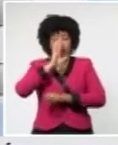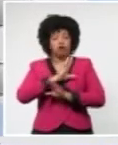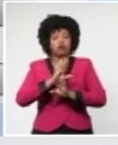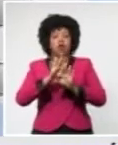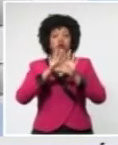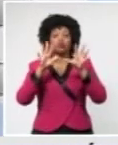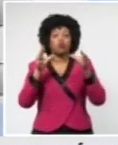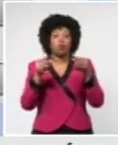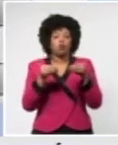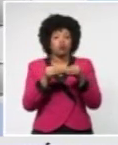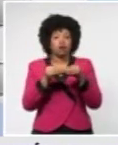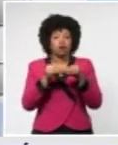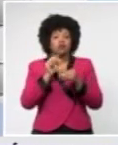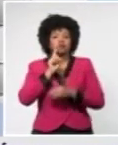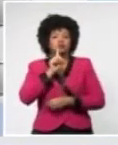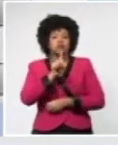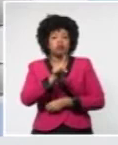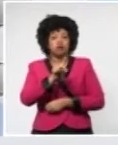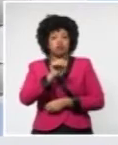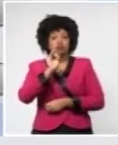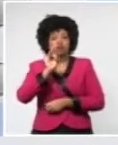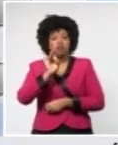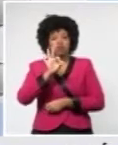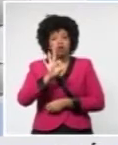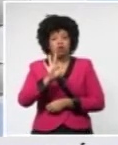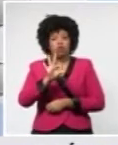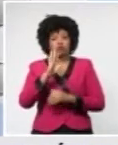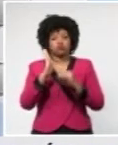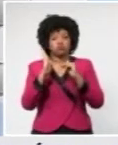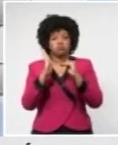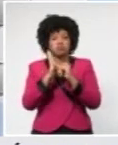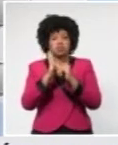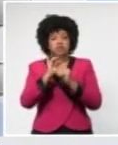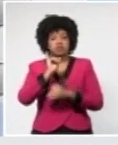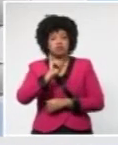178,062 samples studied and